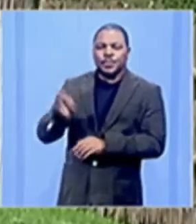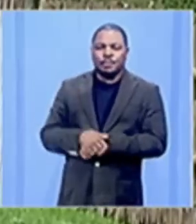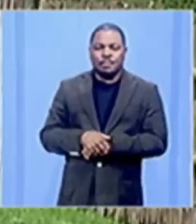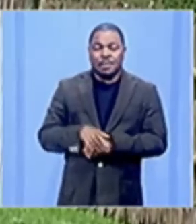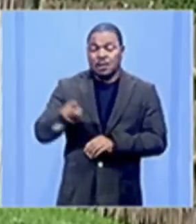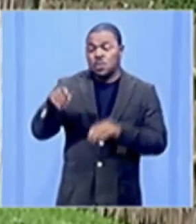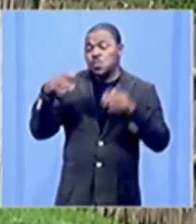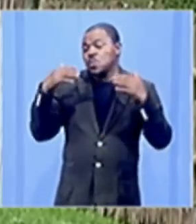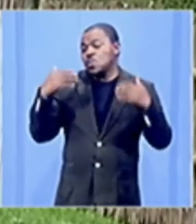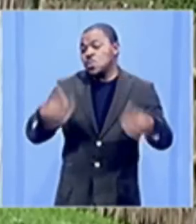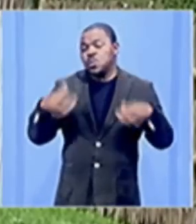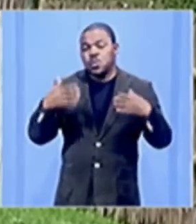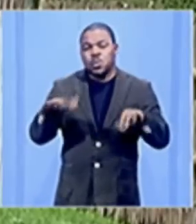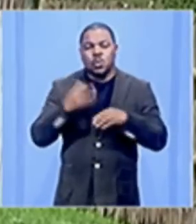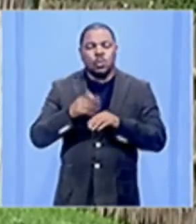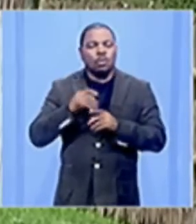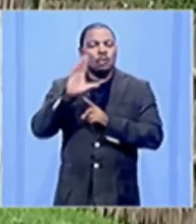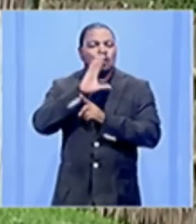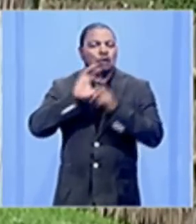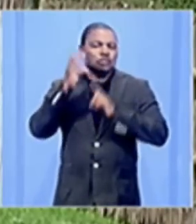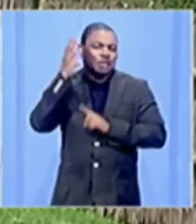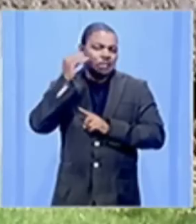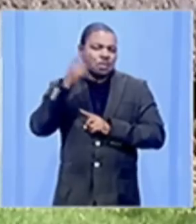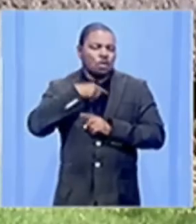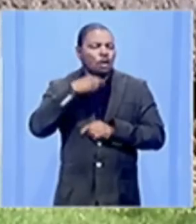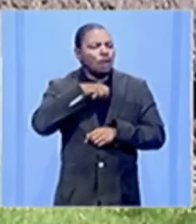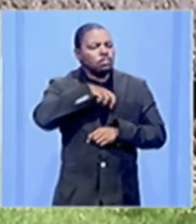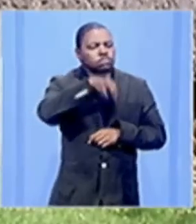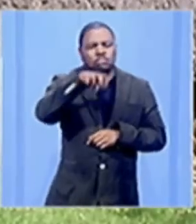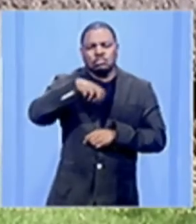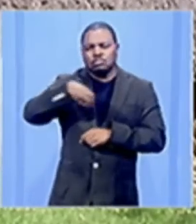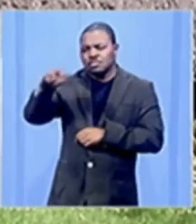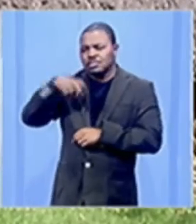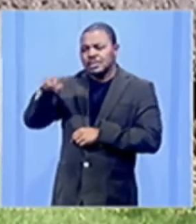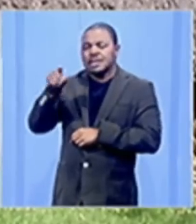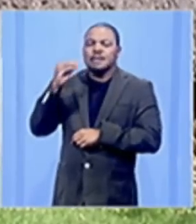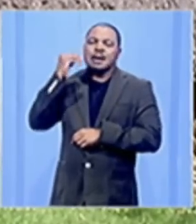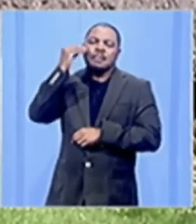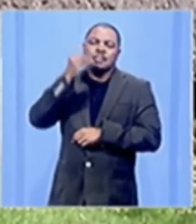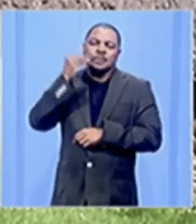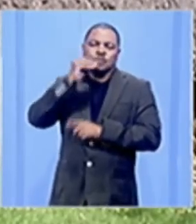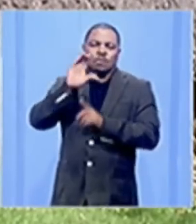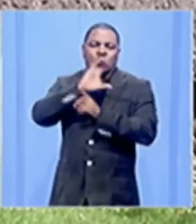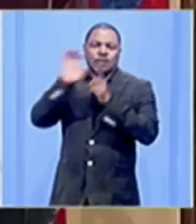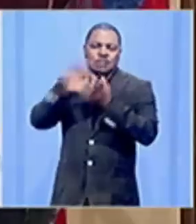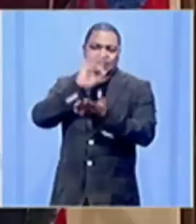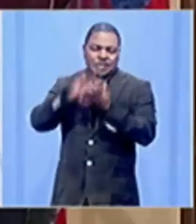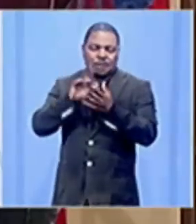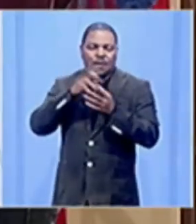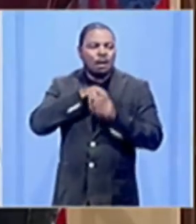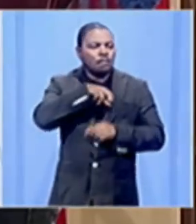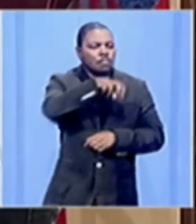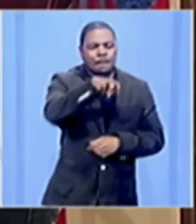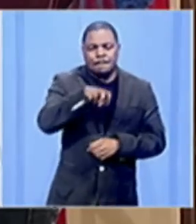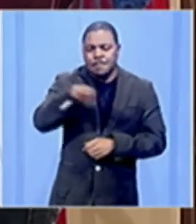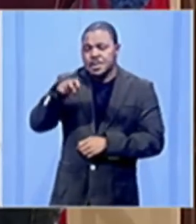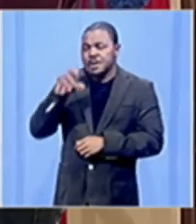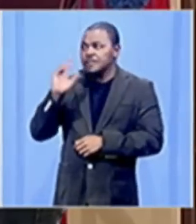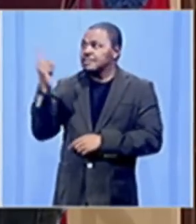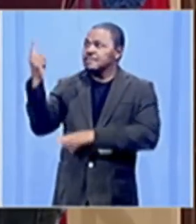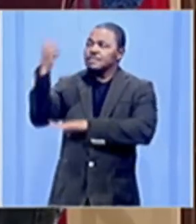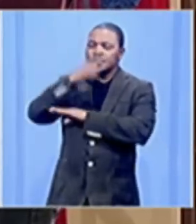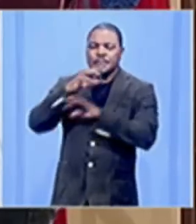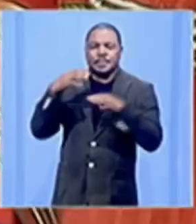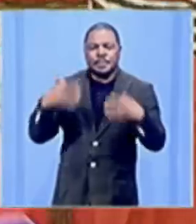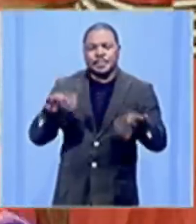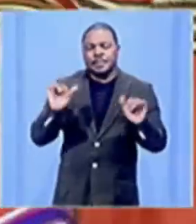experience. We've walked through this wonderful place, the Basotho Cultural Center, on a wonderful day. Free State e